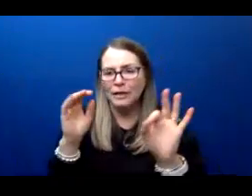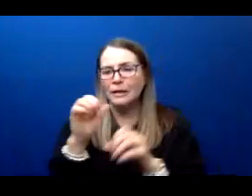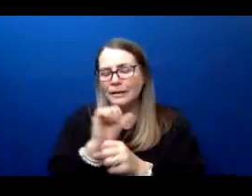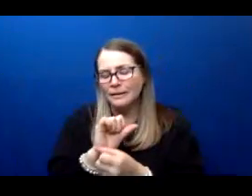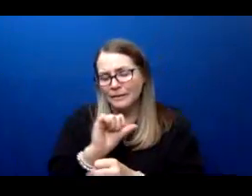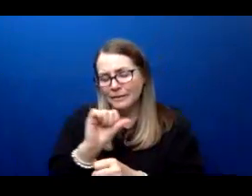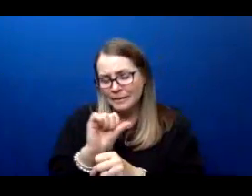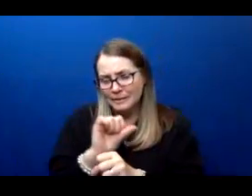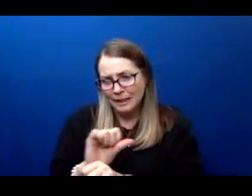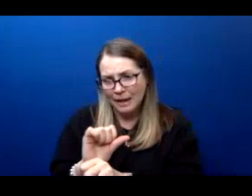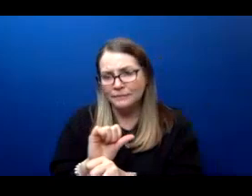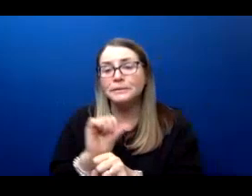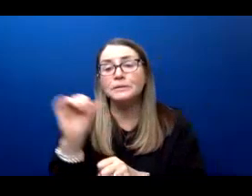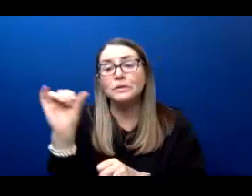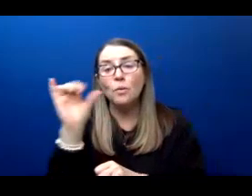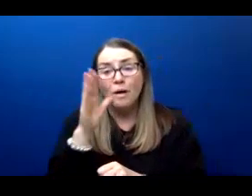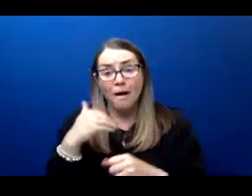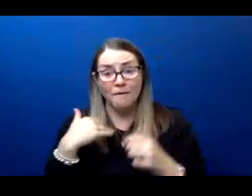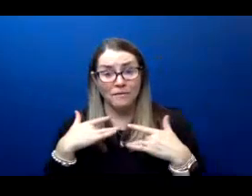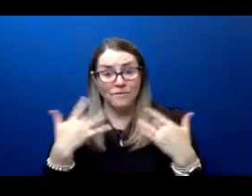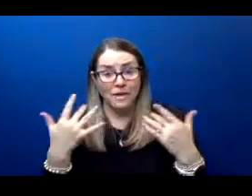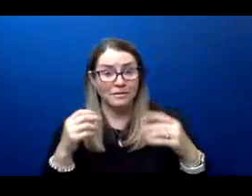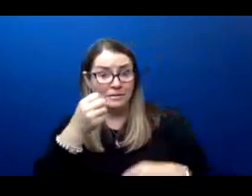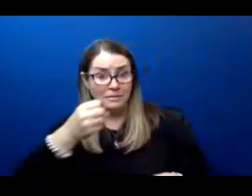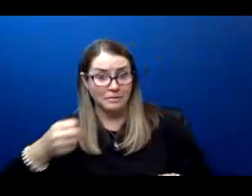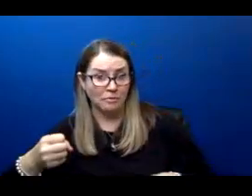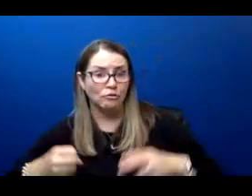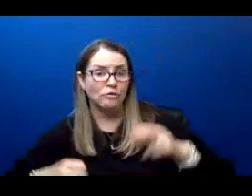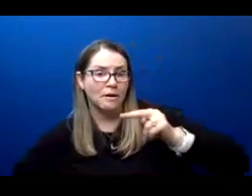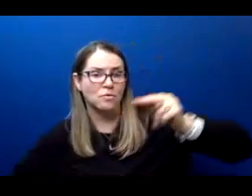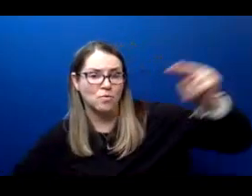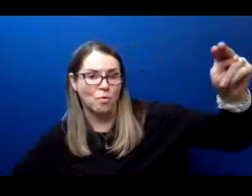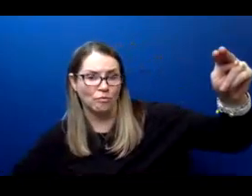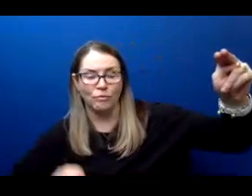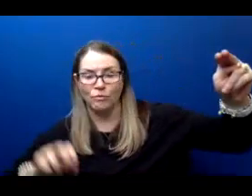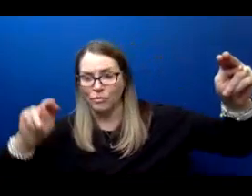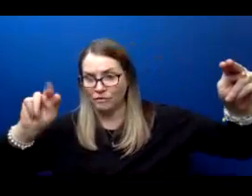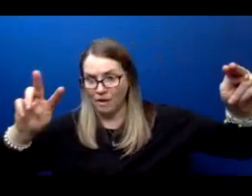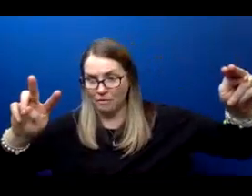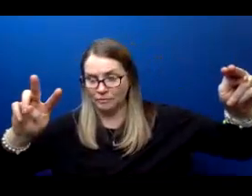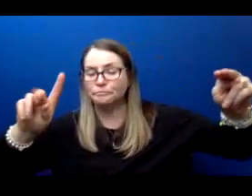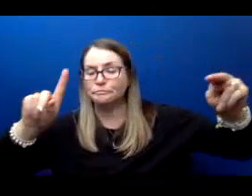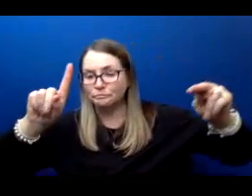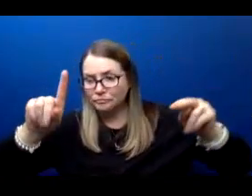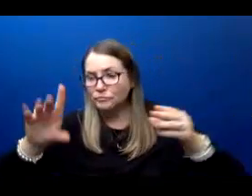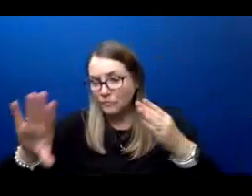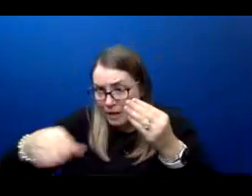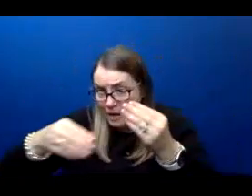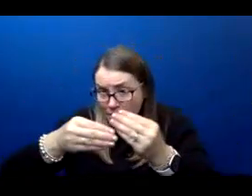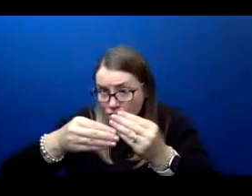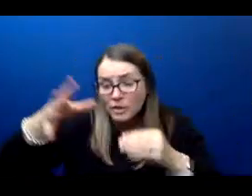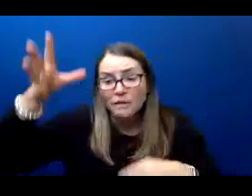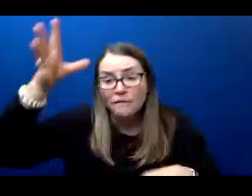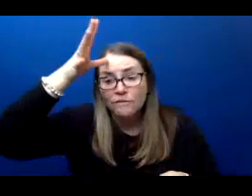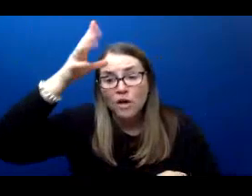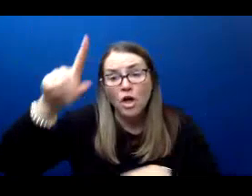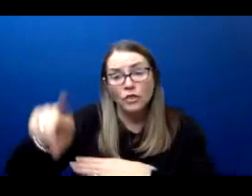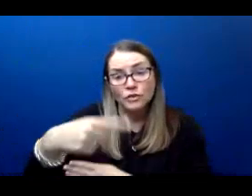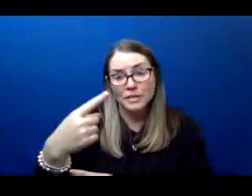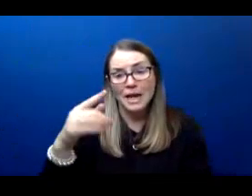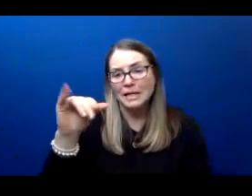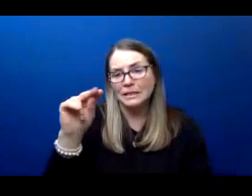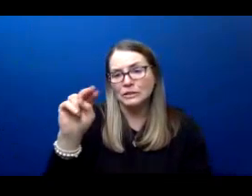will be events that are happening both in Southern and Northern Nevada around this time. Additionally, Father's Day is on June